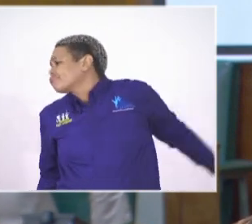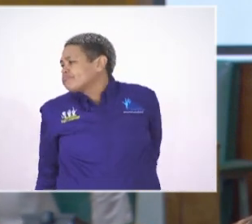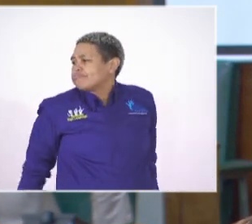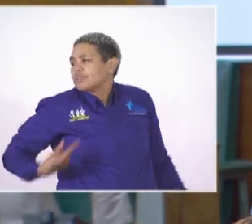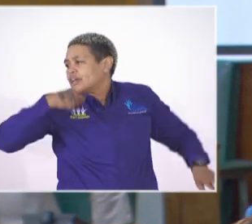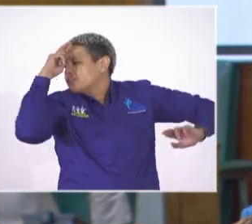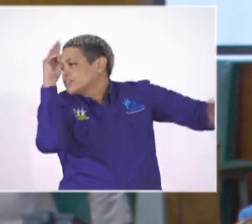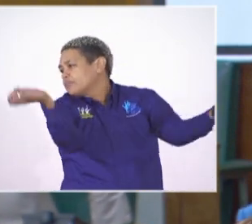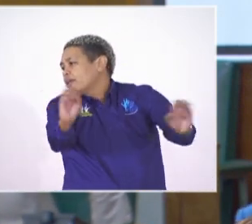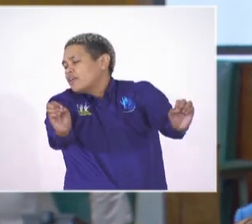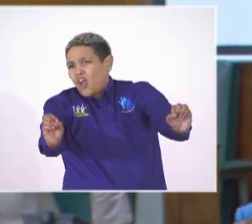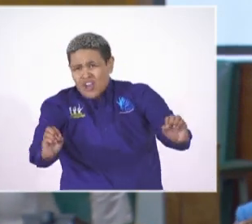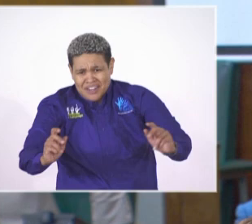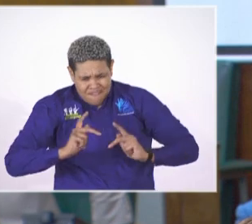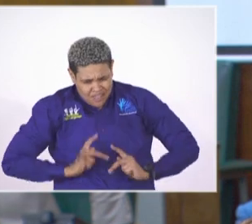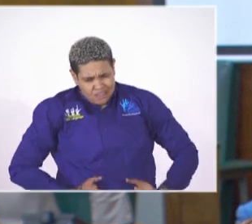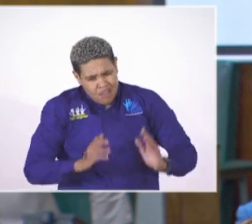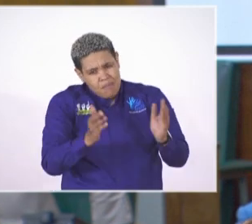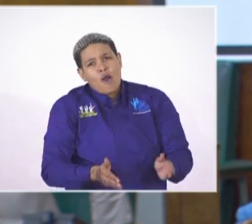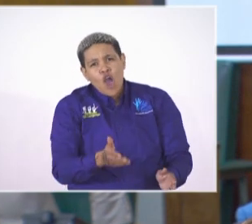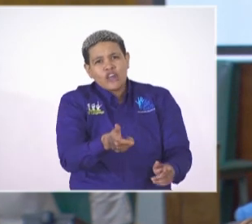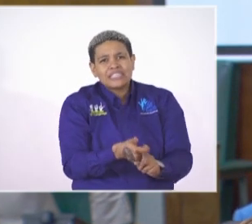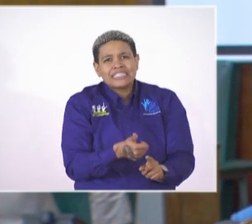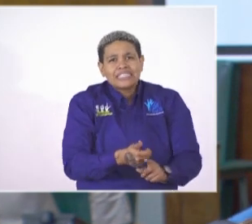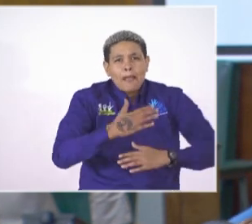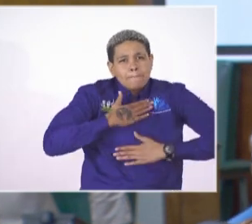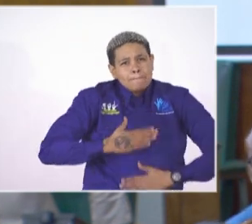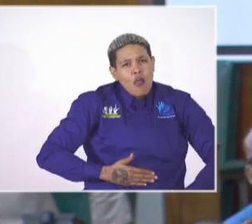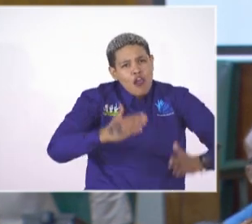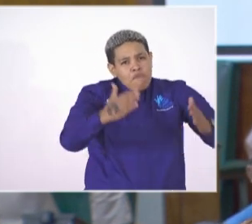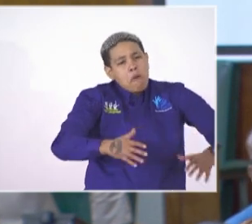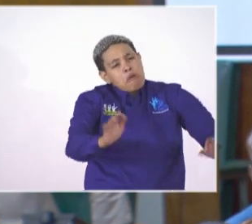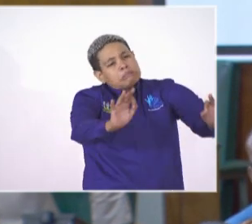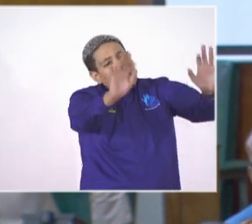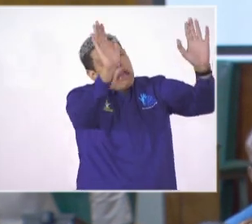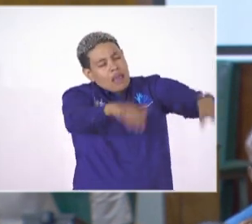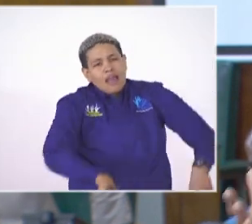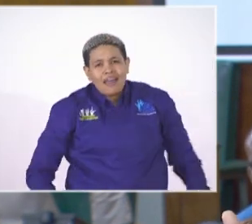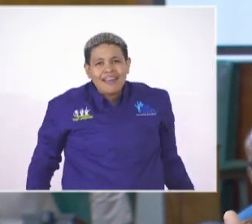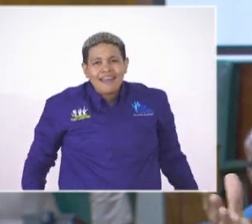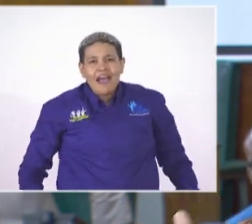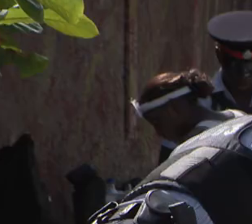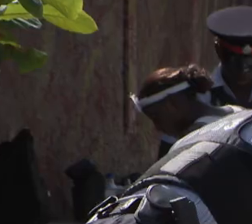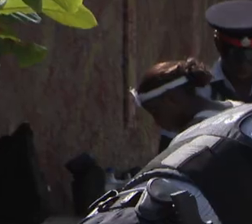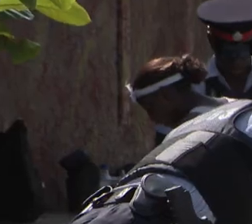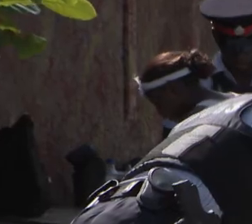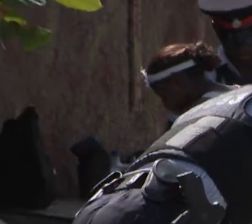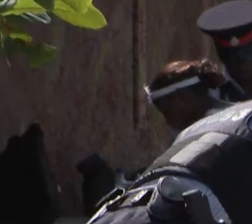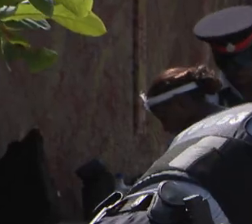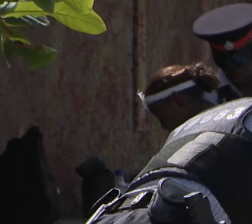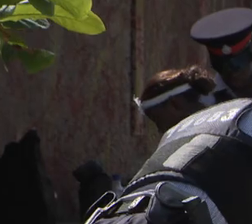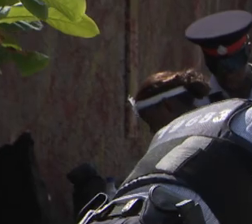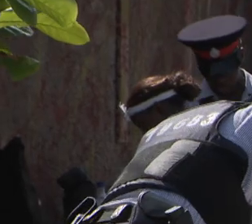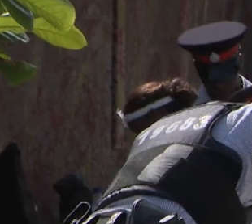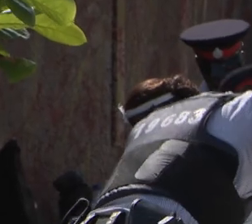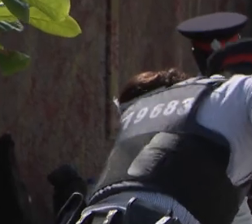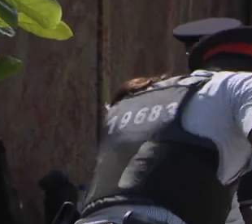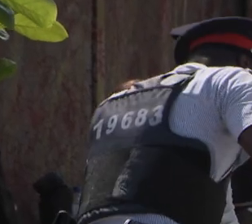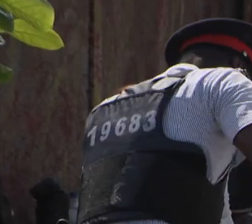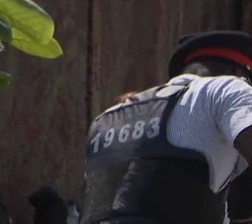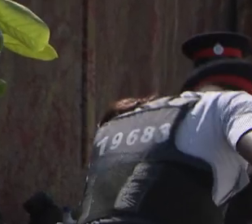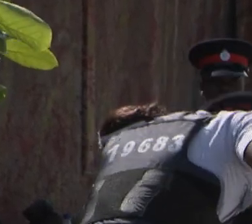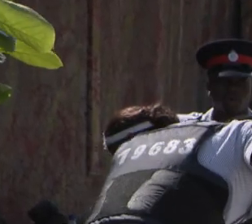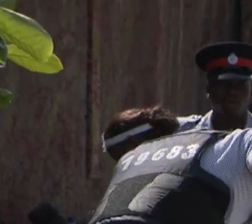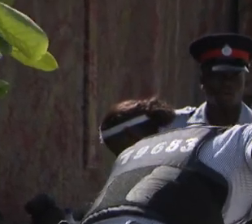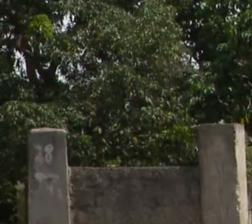of the physical person, the body of the person, and a lack of respect for life. Prime Minister Holness is giving the